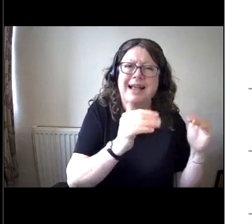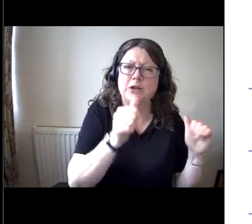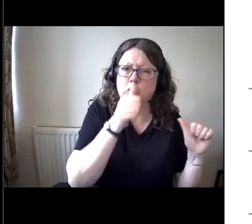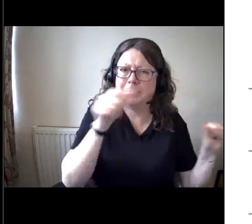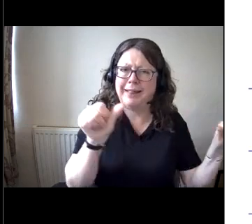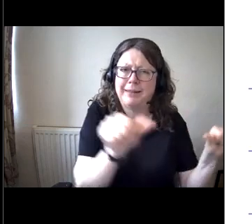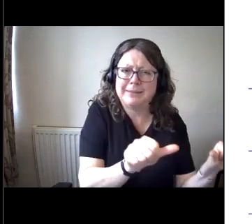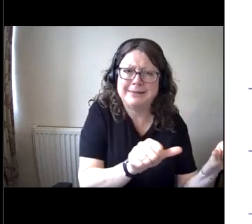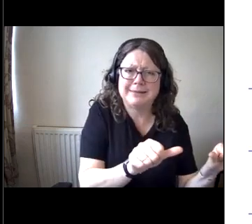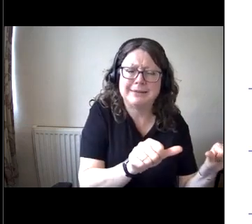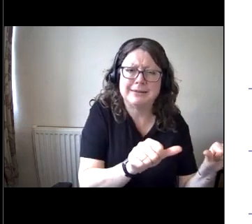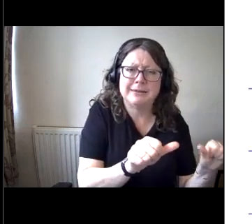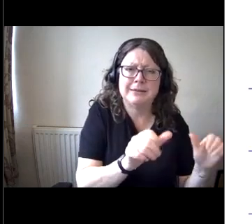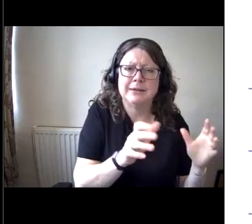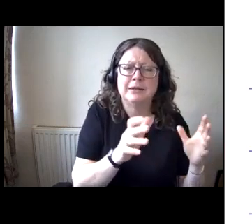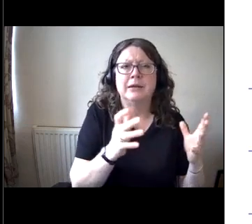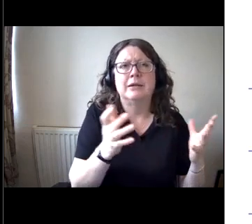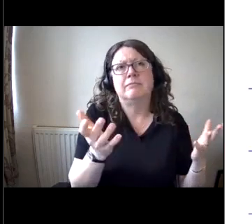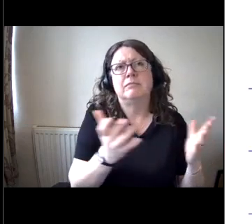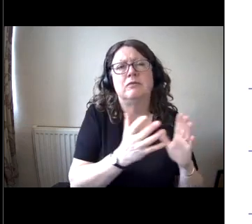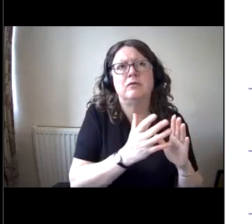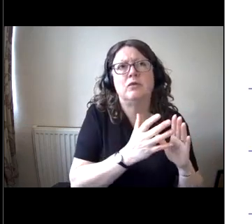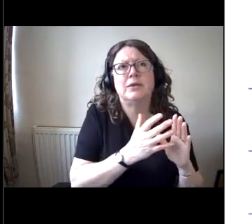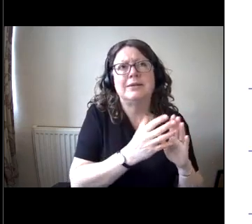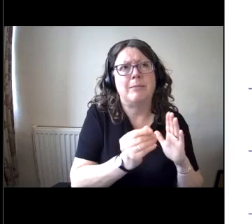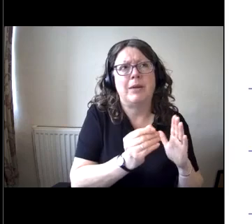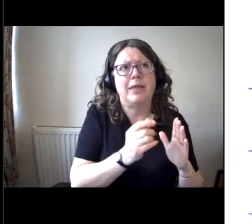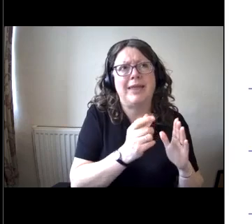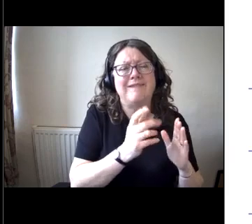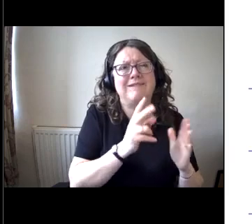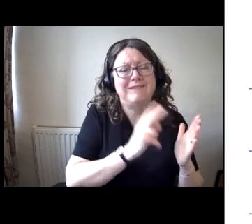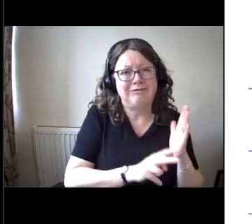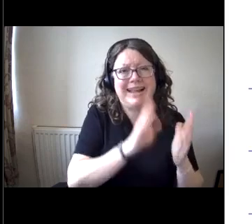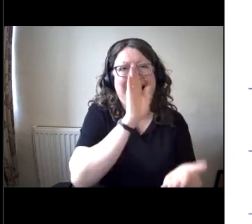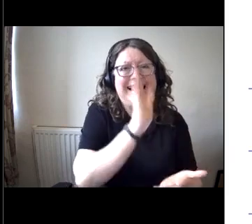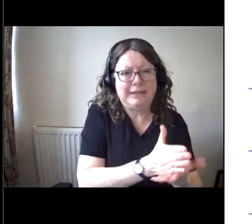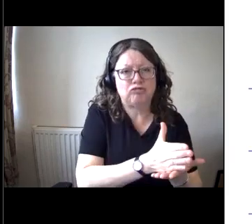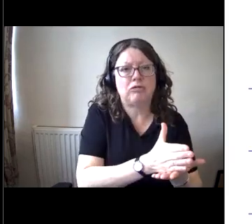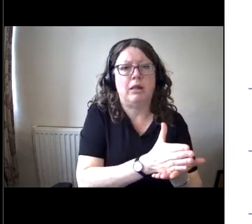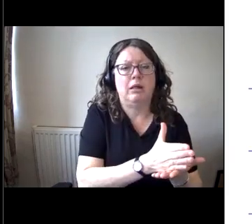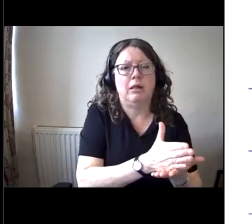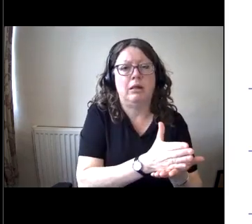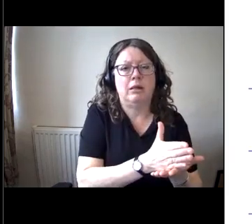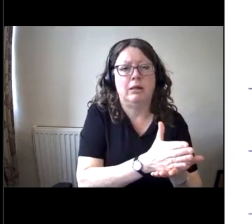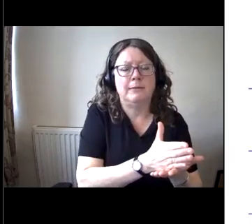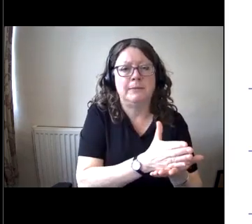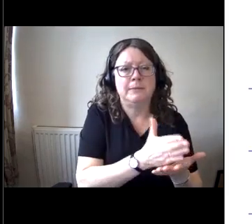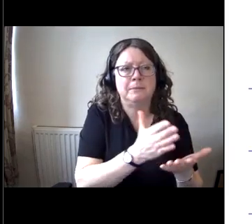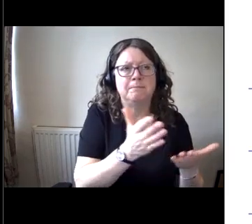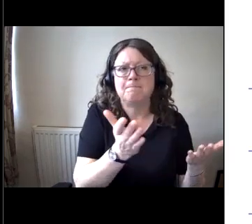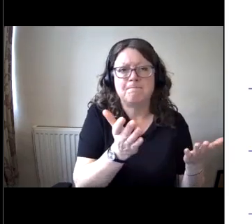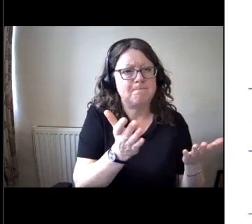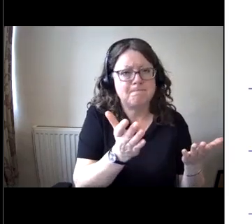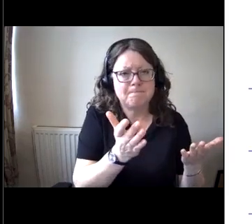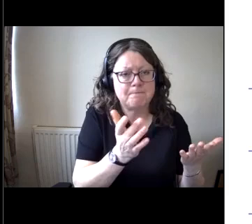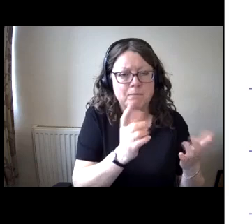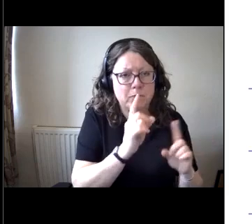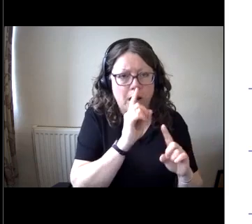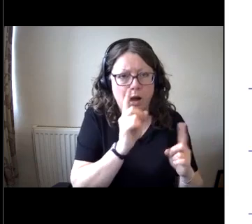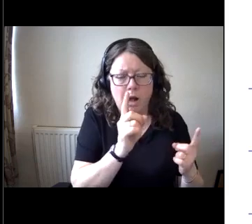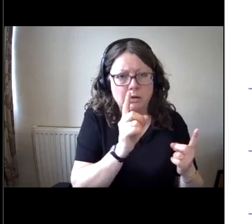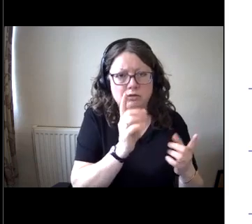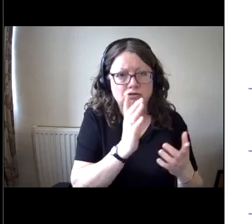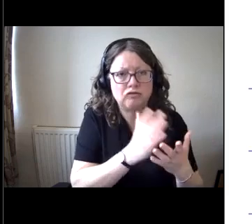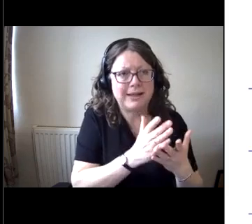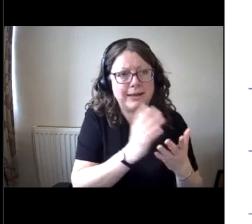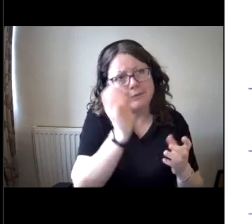have a very literal perspective on language. They may sort of not really see the point or dislike things like